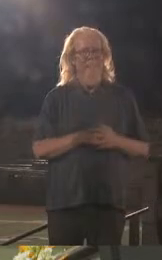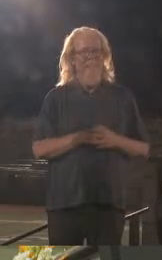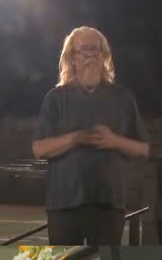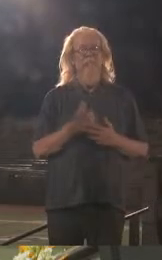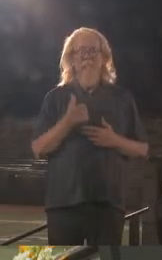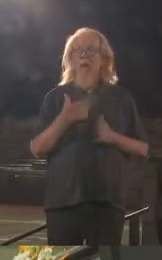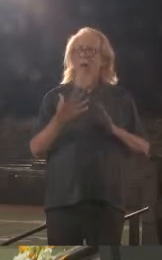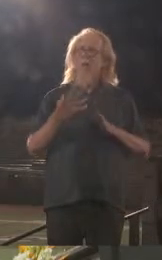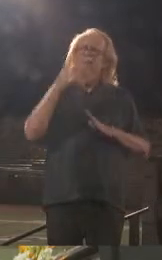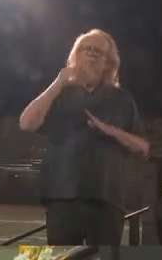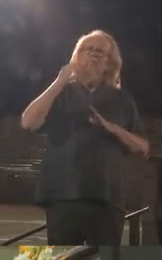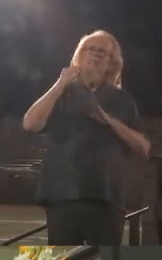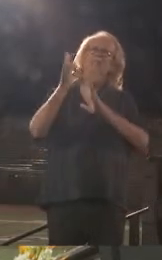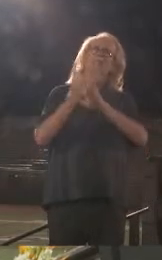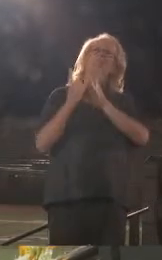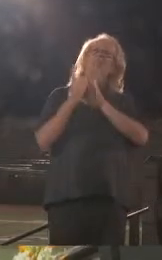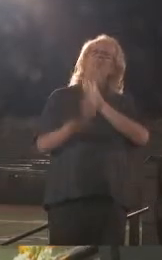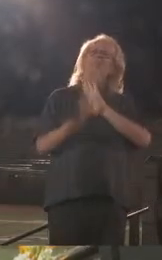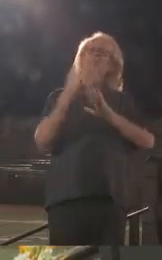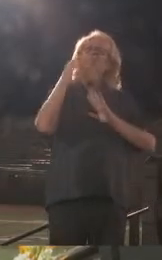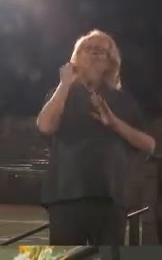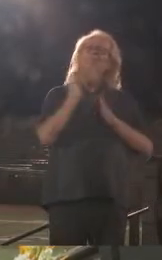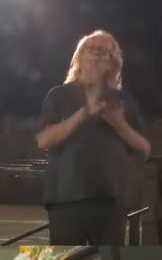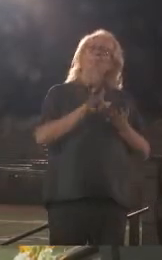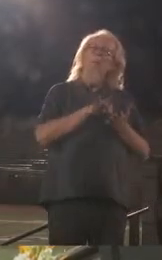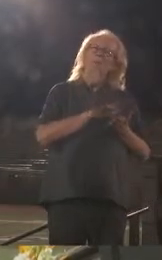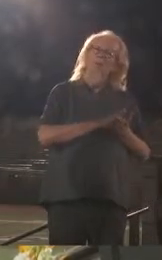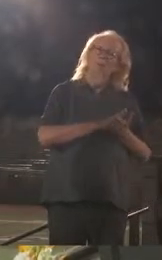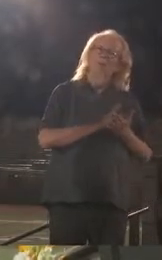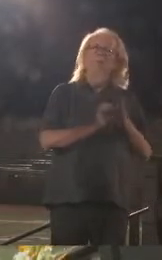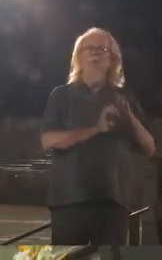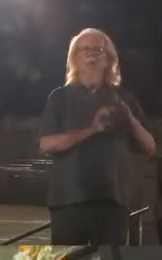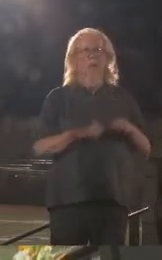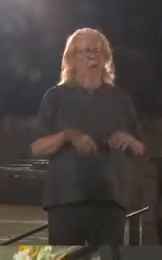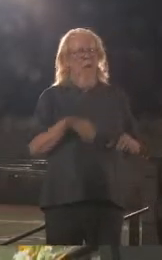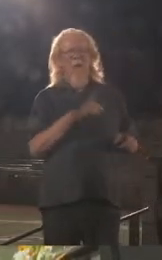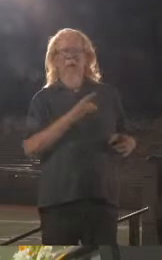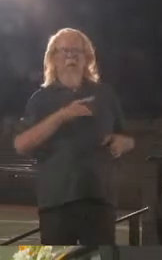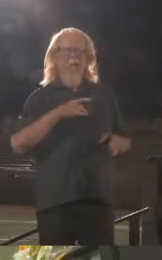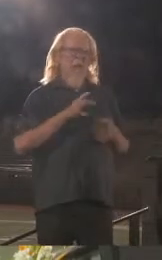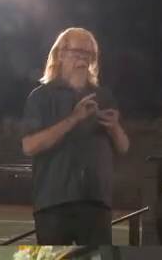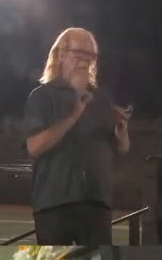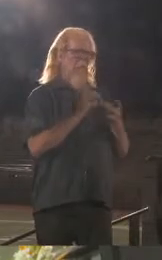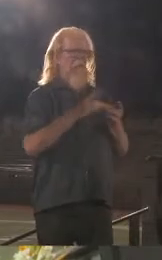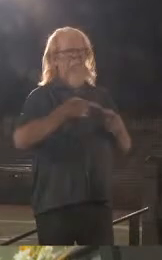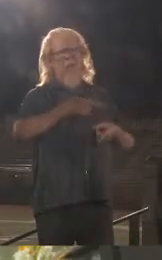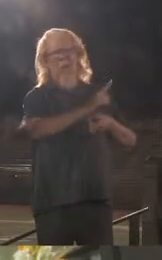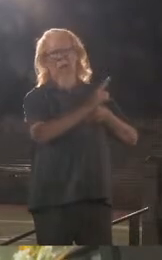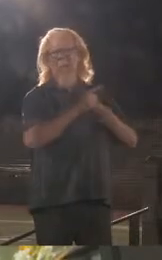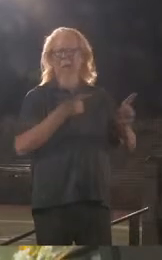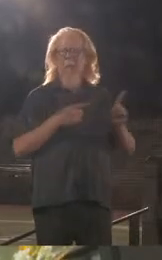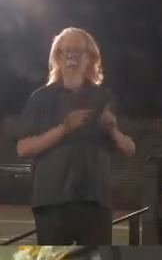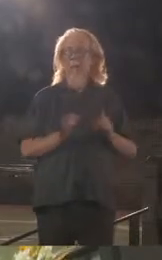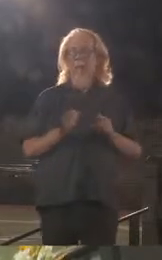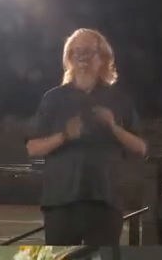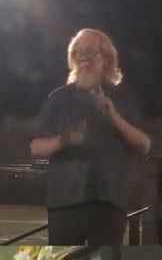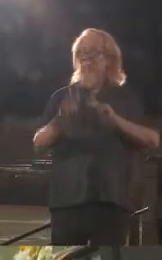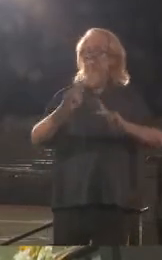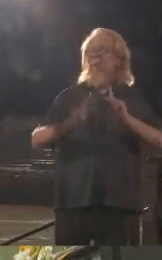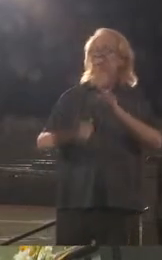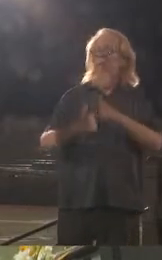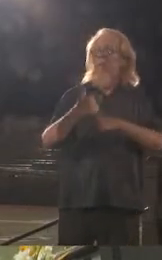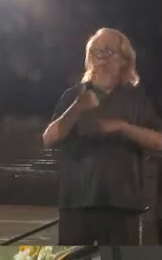share of discrimination in primary and junior high. I was called the nastiest racial slurs you can imagine. I was threatened, and I